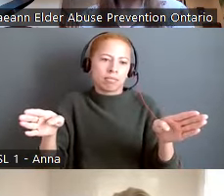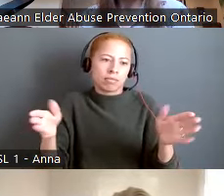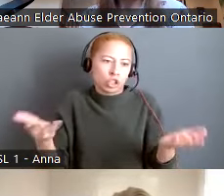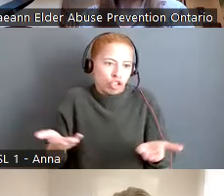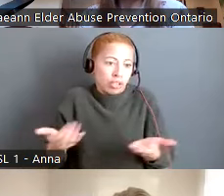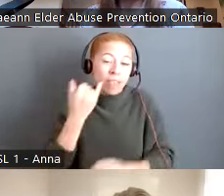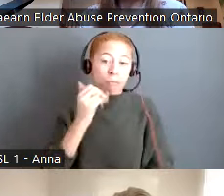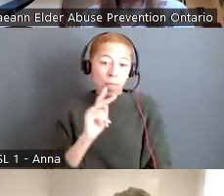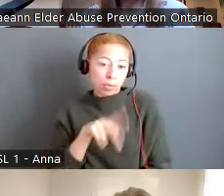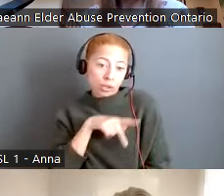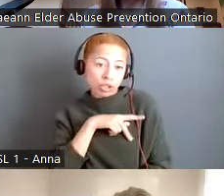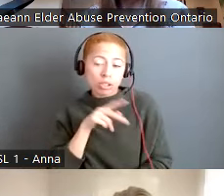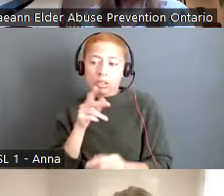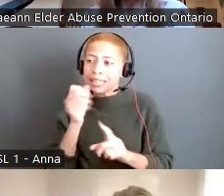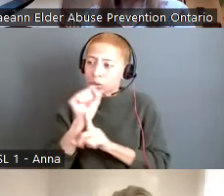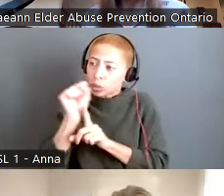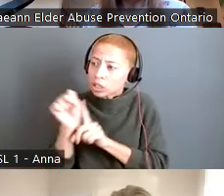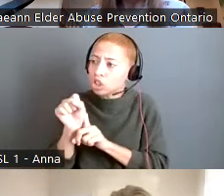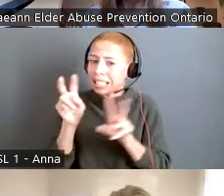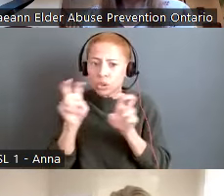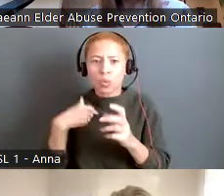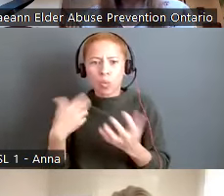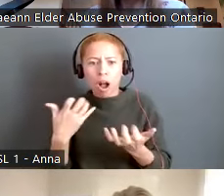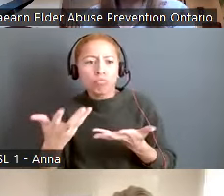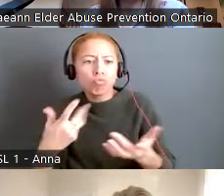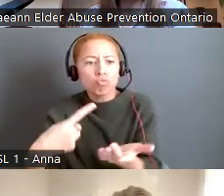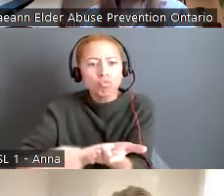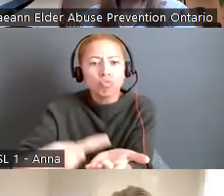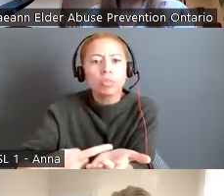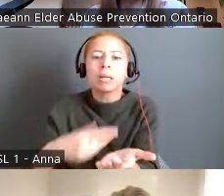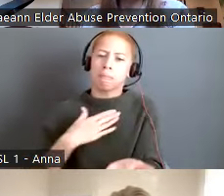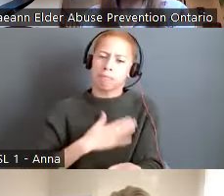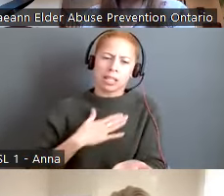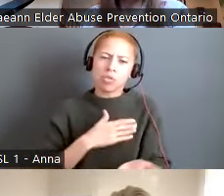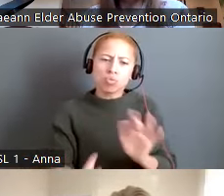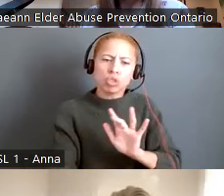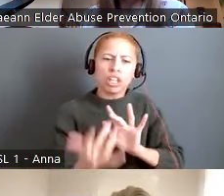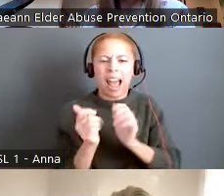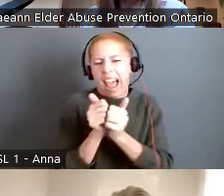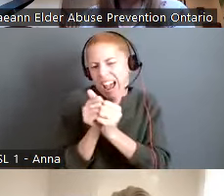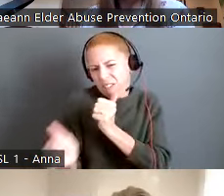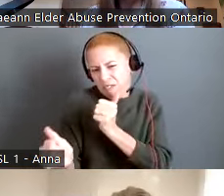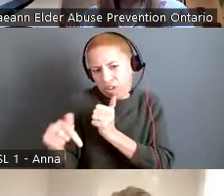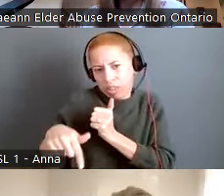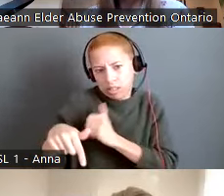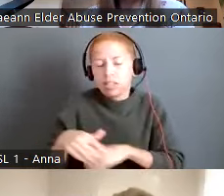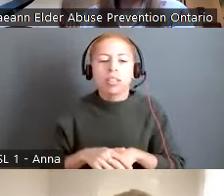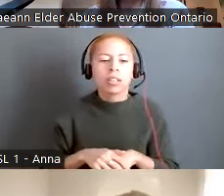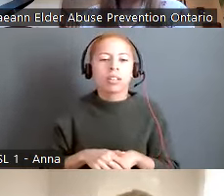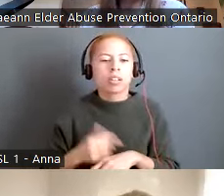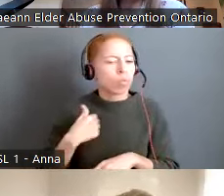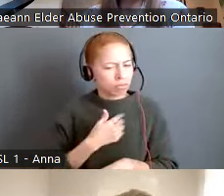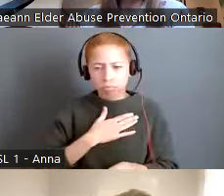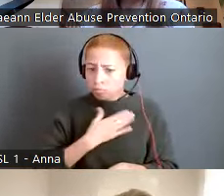or issues that you want to address offline, please reach out to us. We're more than happy to speak with you